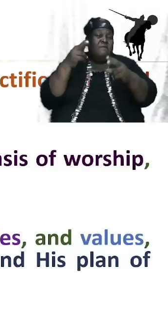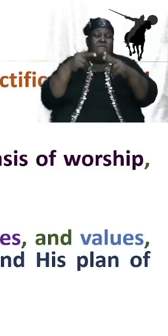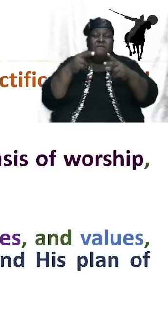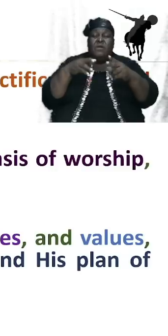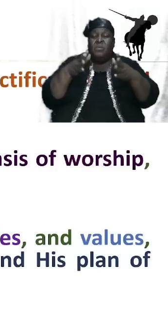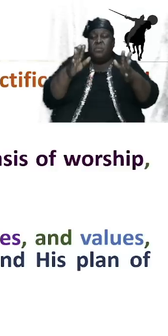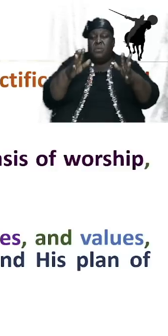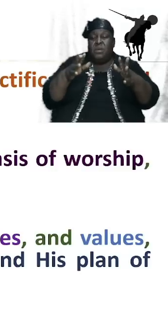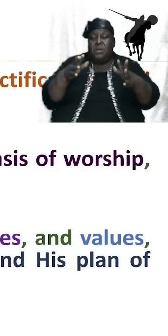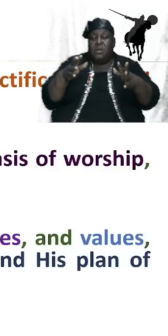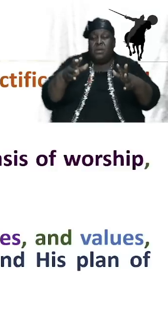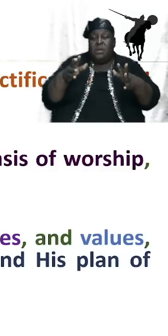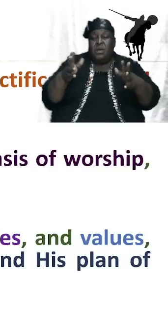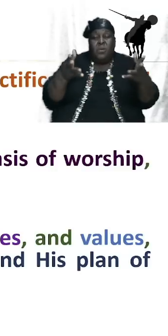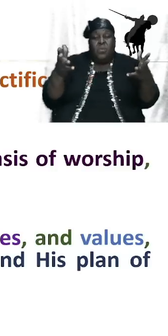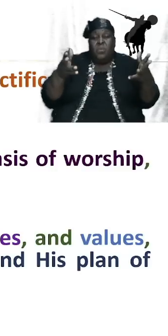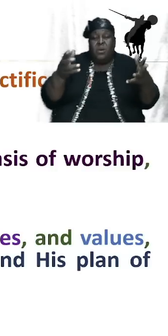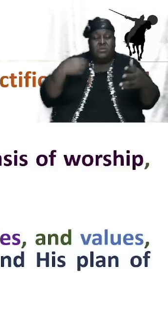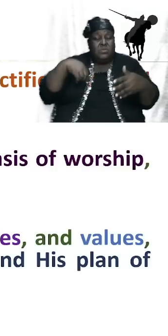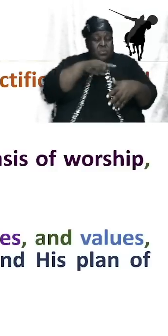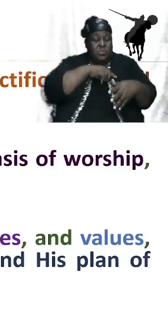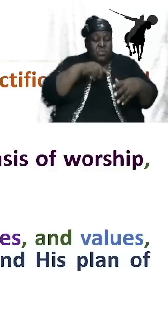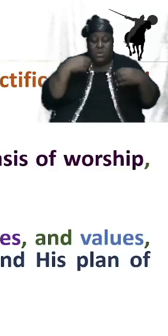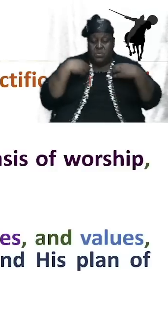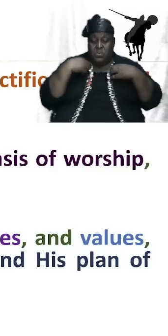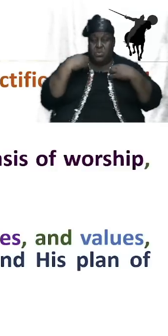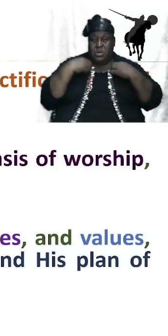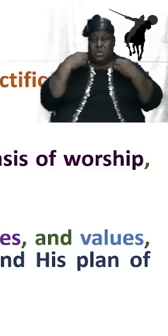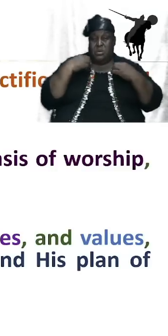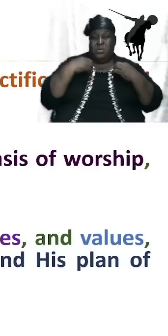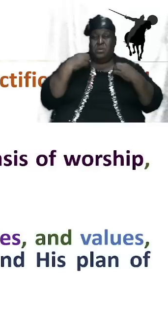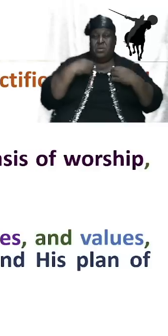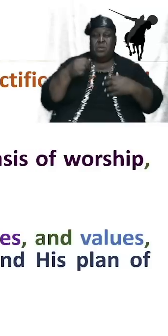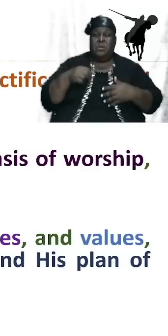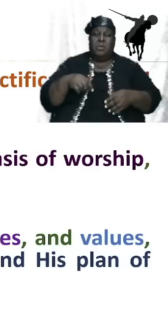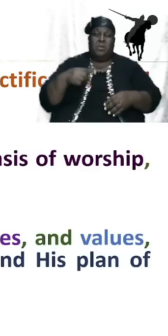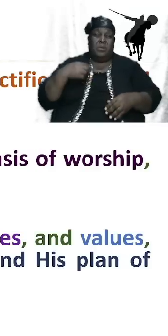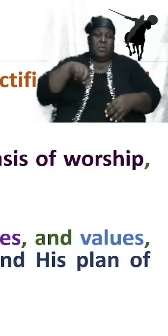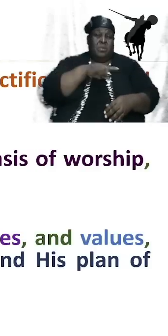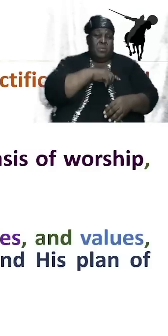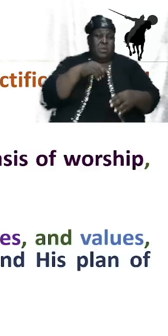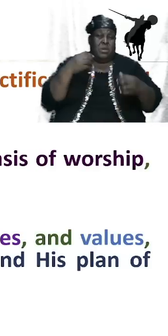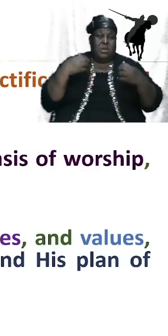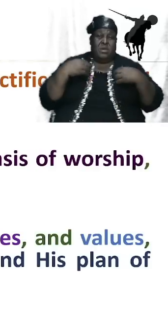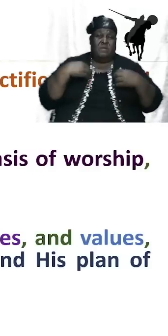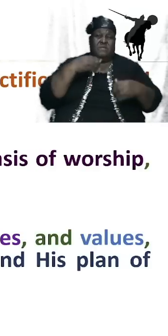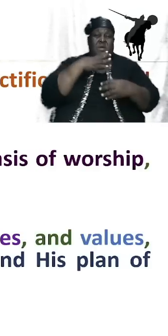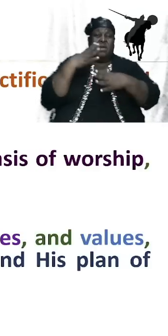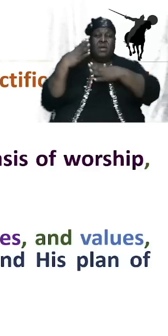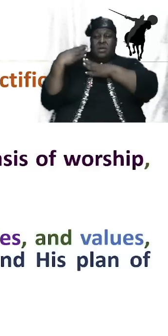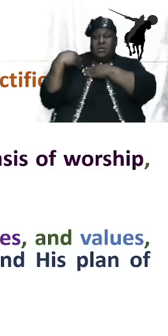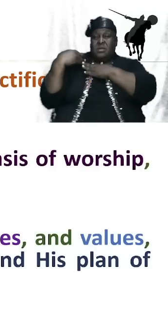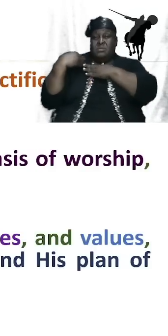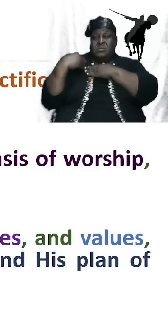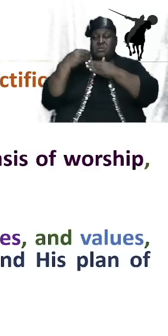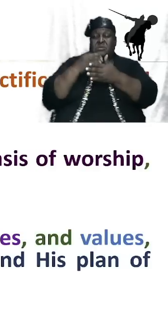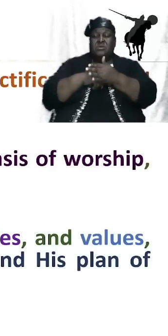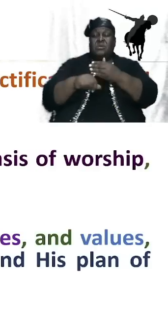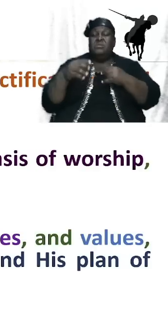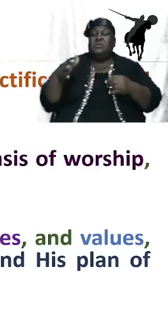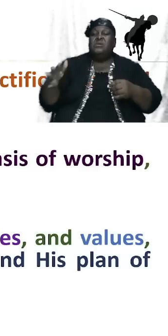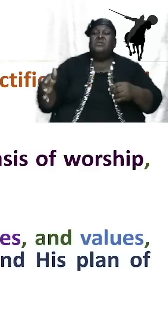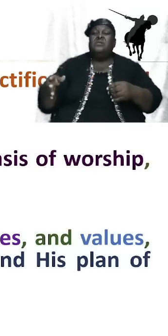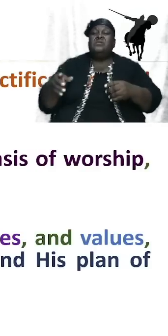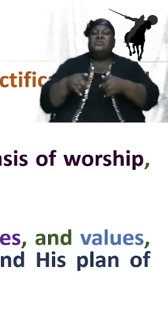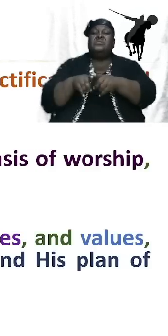amen, and these things are affected because we have accepted some things that are contrary to